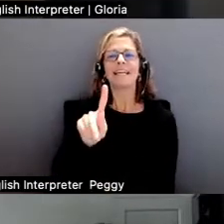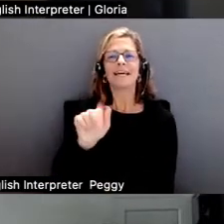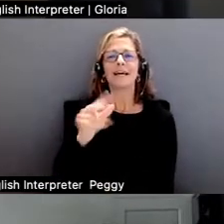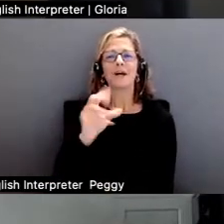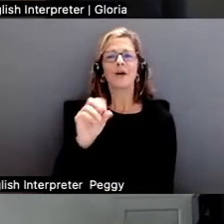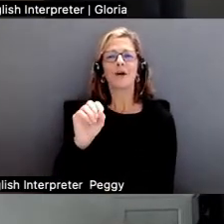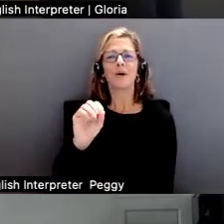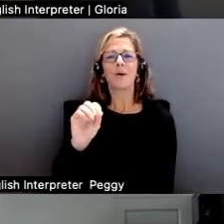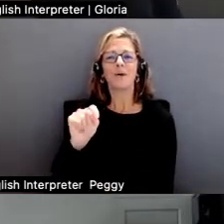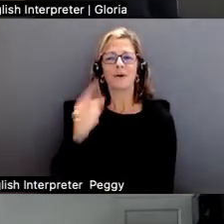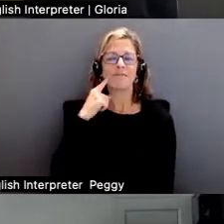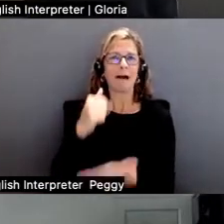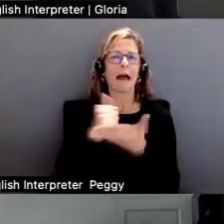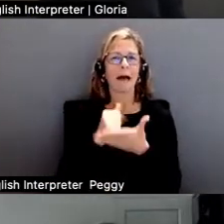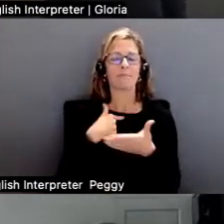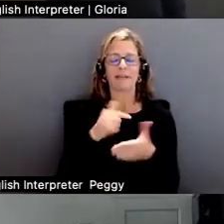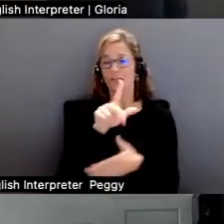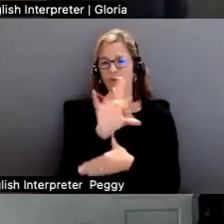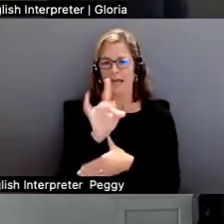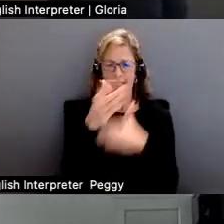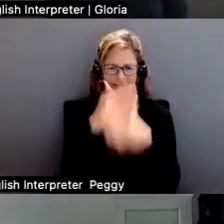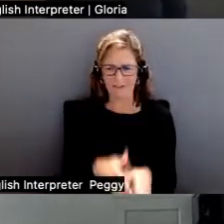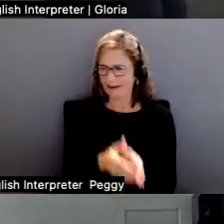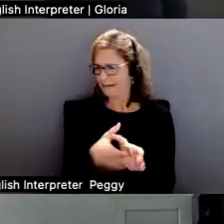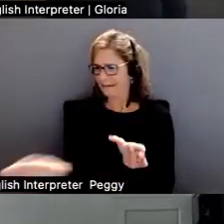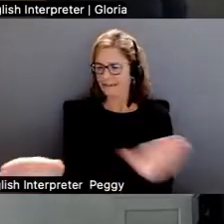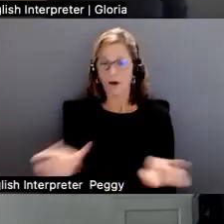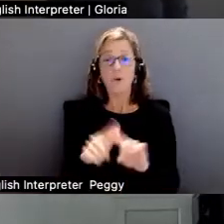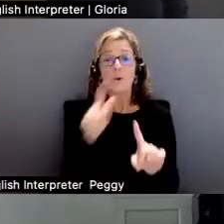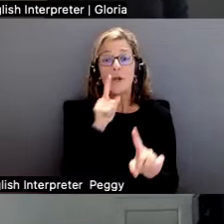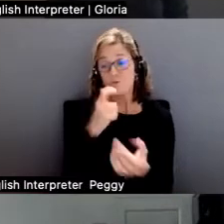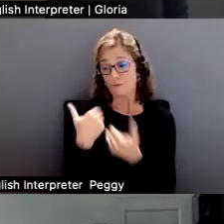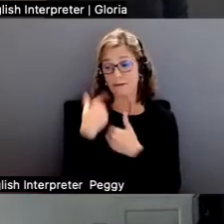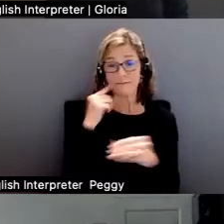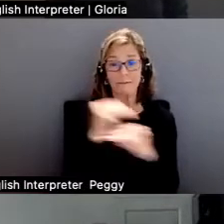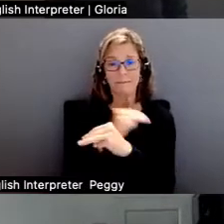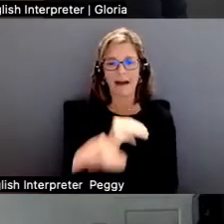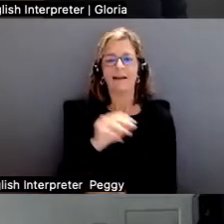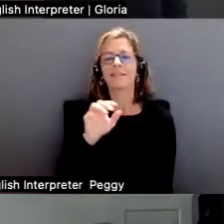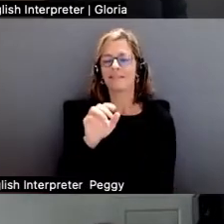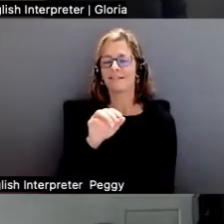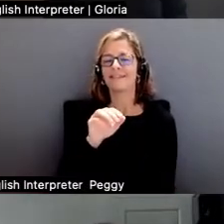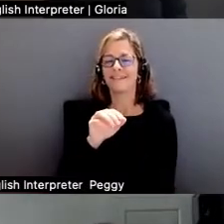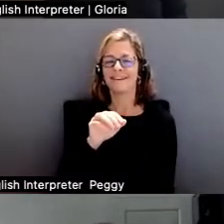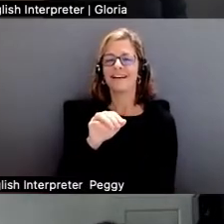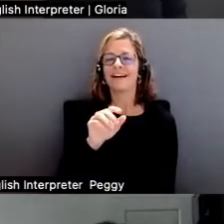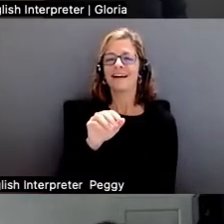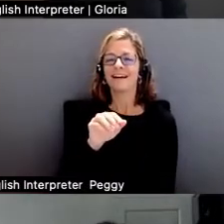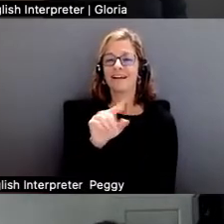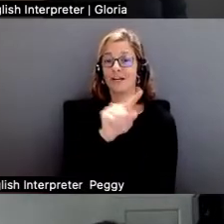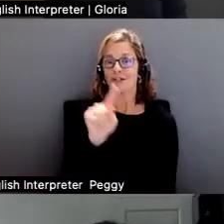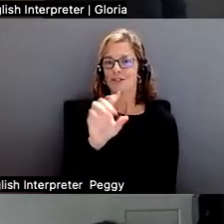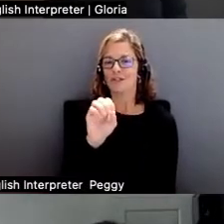No, fortunately Zoom's done the math for me. So I'm going to make 5 breakout rooms.